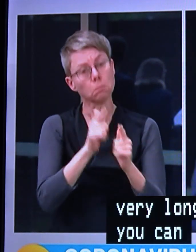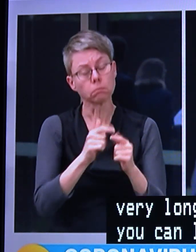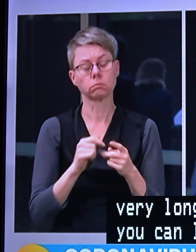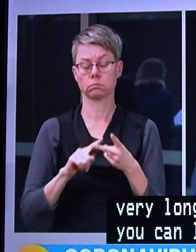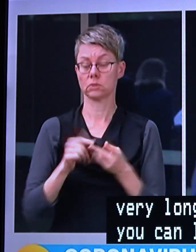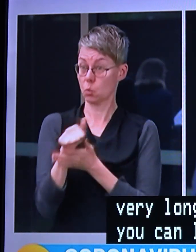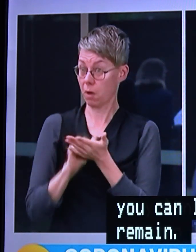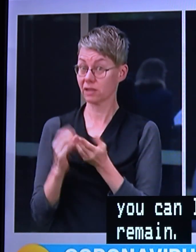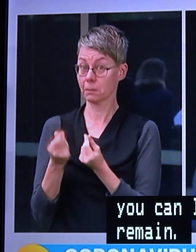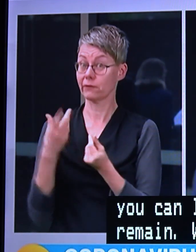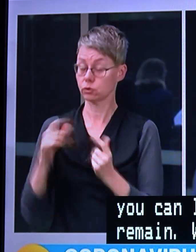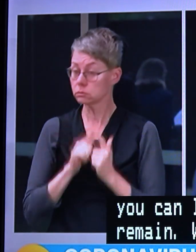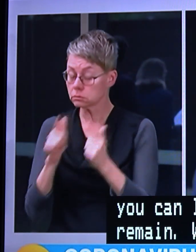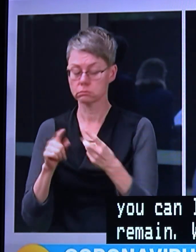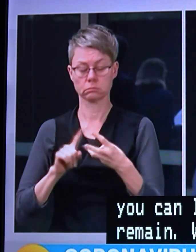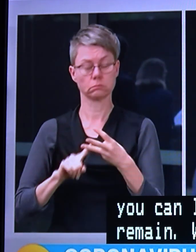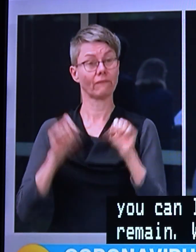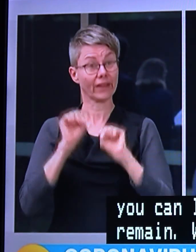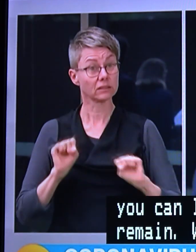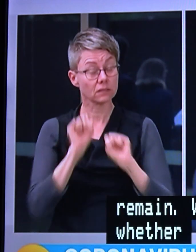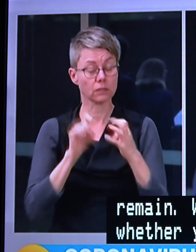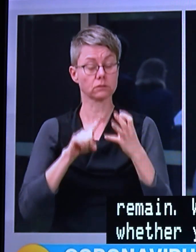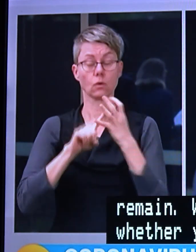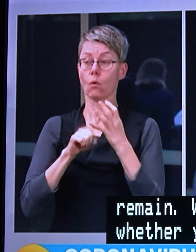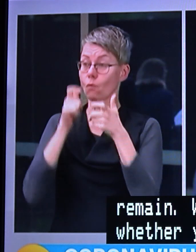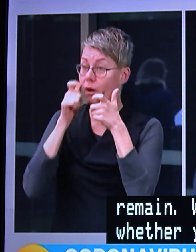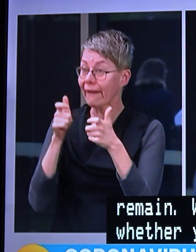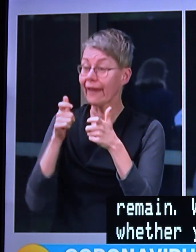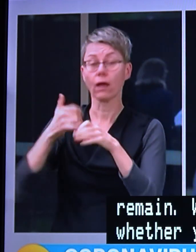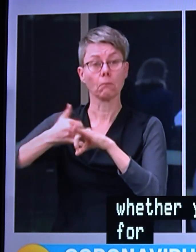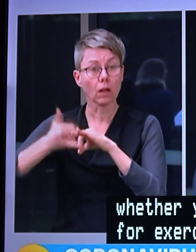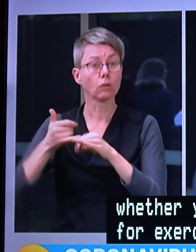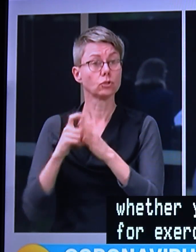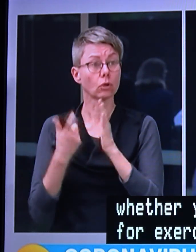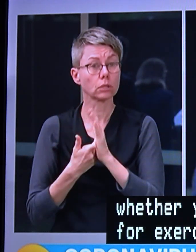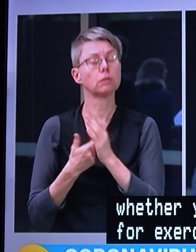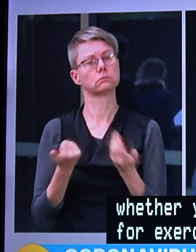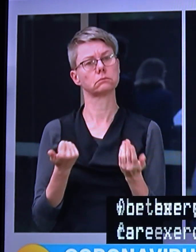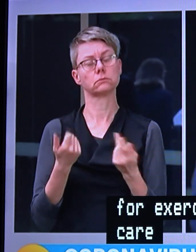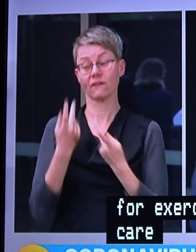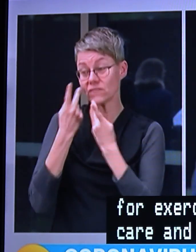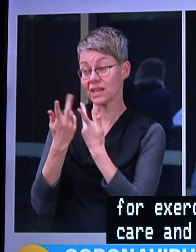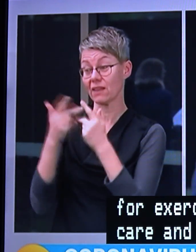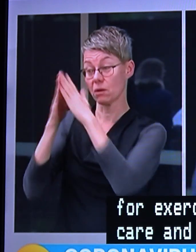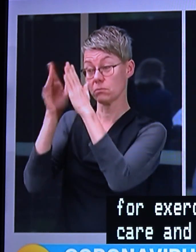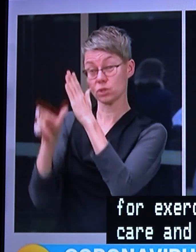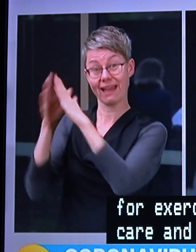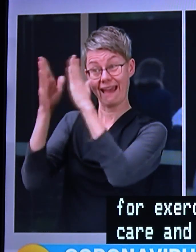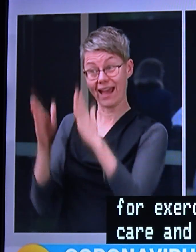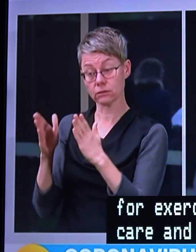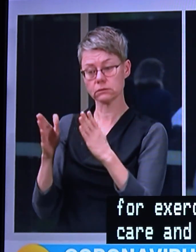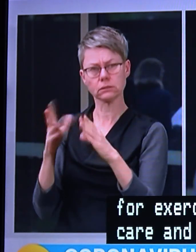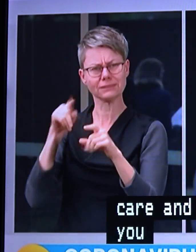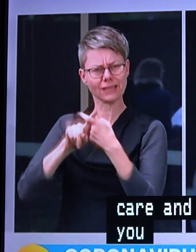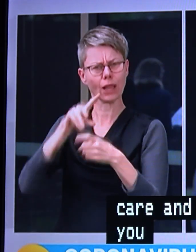you need to buy something, whether it's for exercise or whether it's for care and medical needs. And the fact that you can visit another person's household is